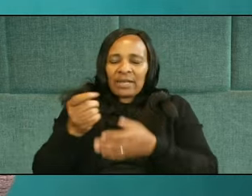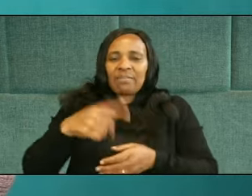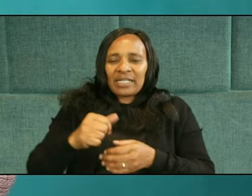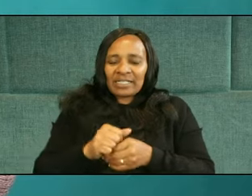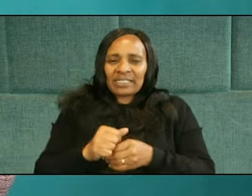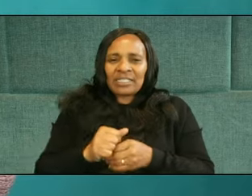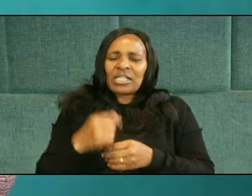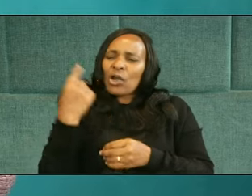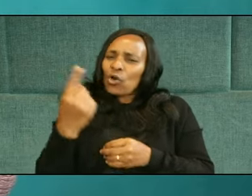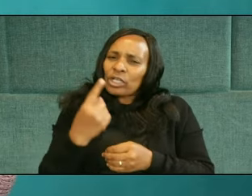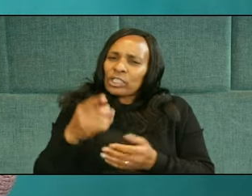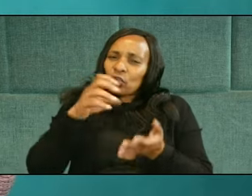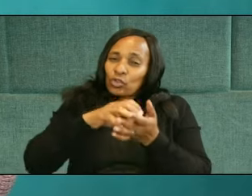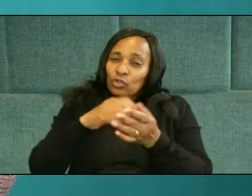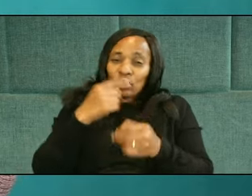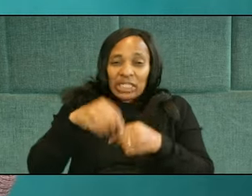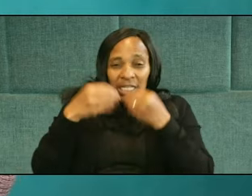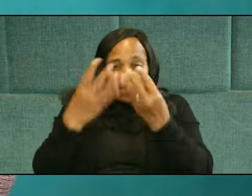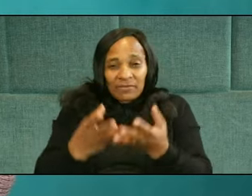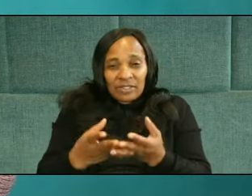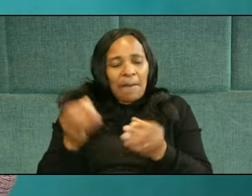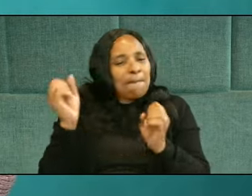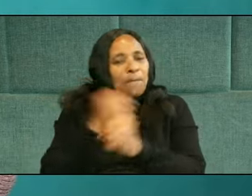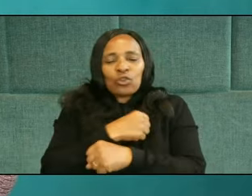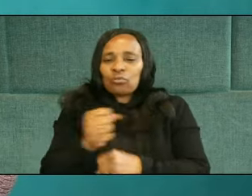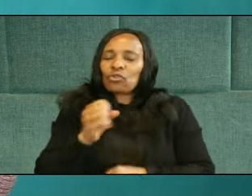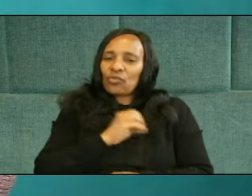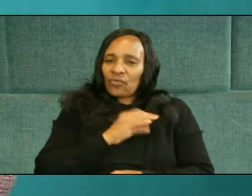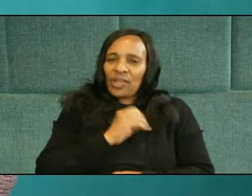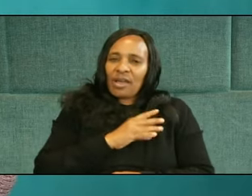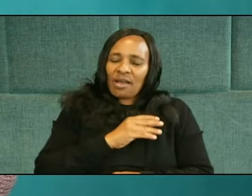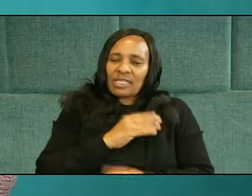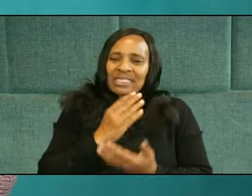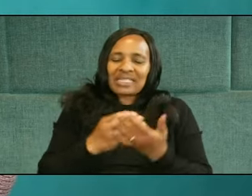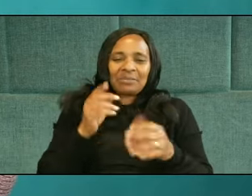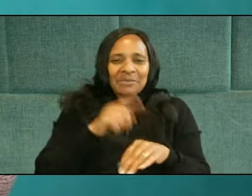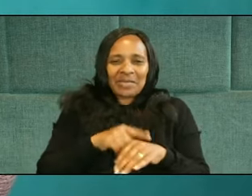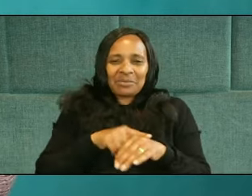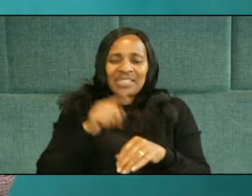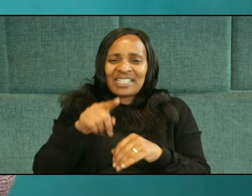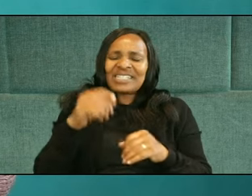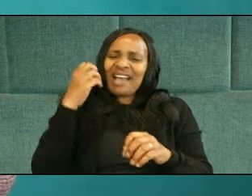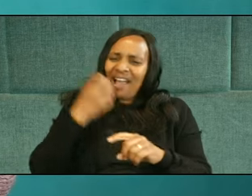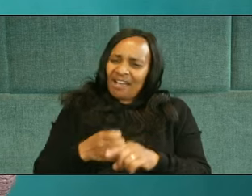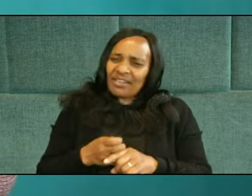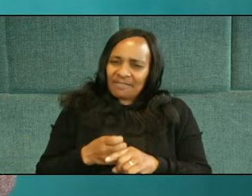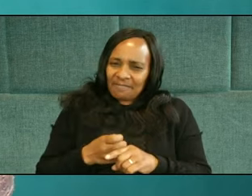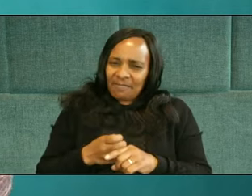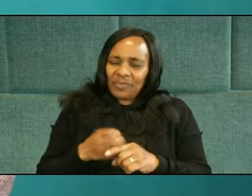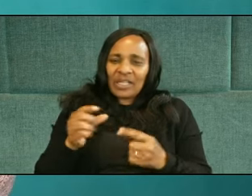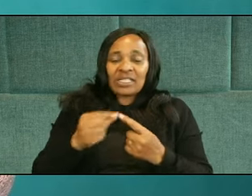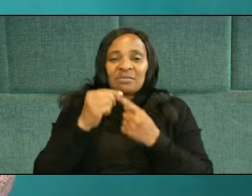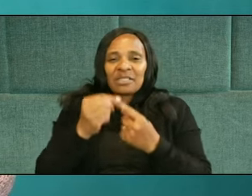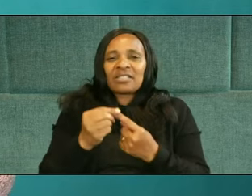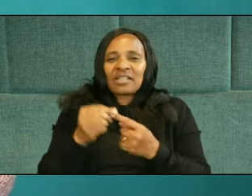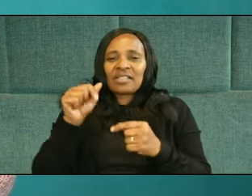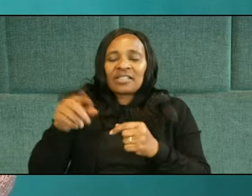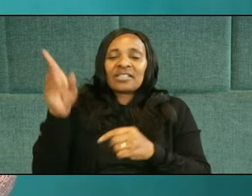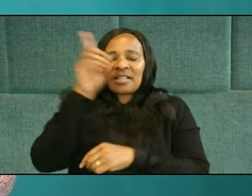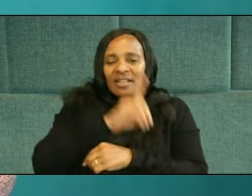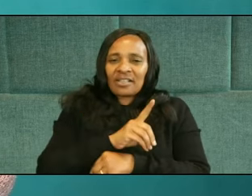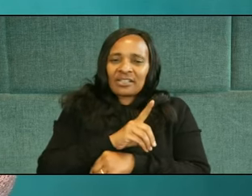only condition he gives us is not to fear. And sometimes this can be very hard, especially these